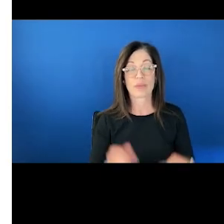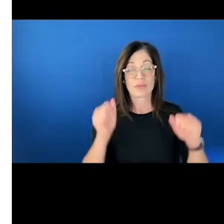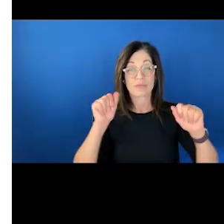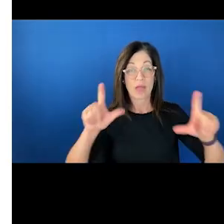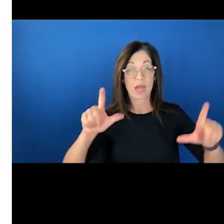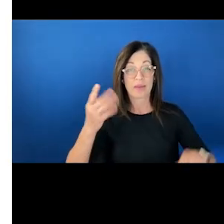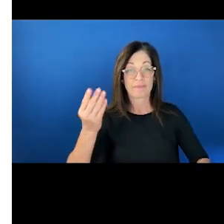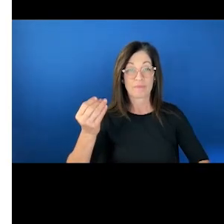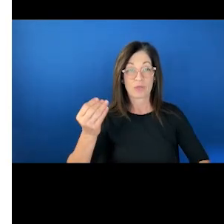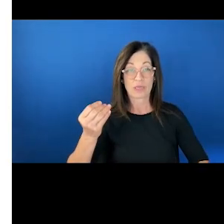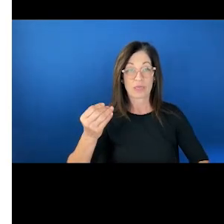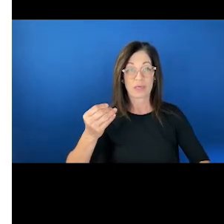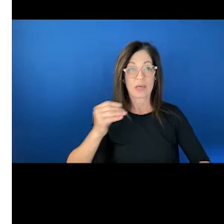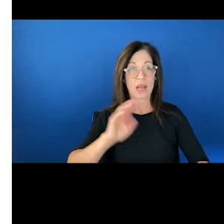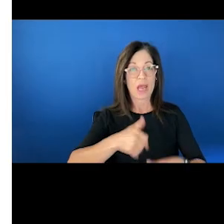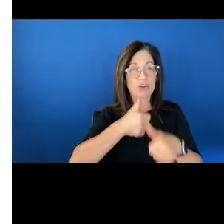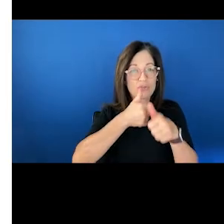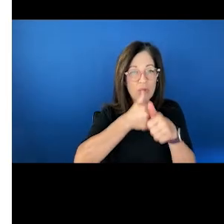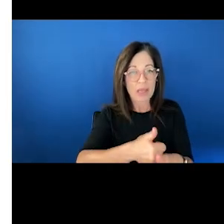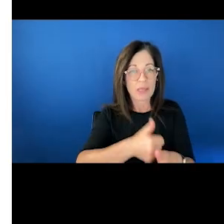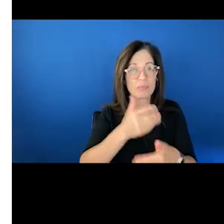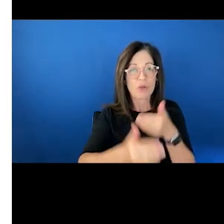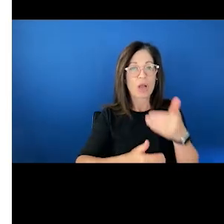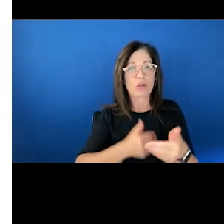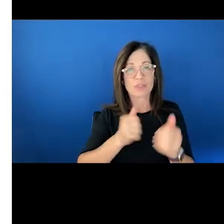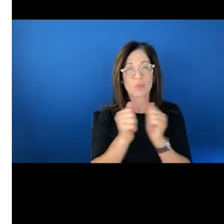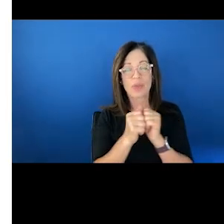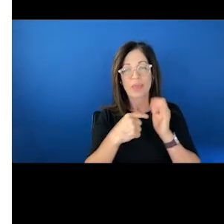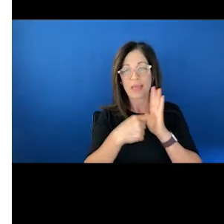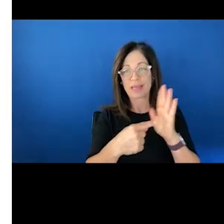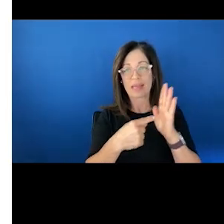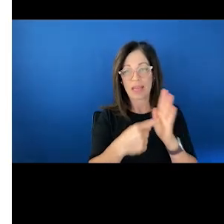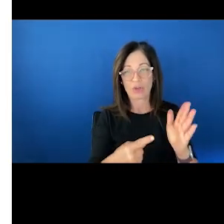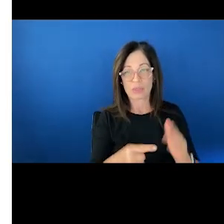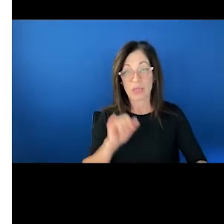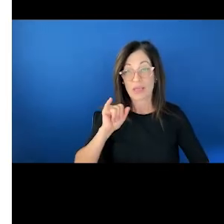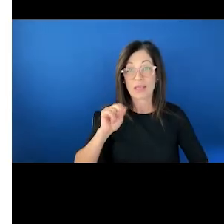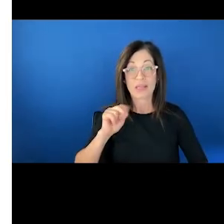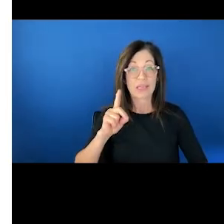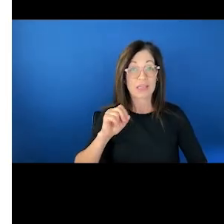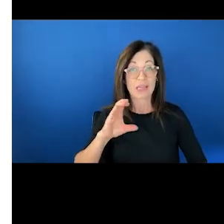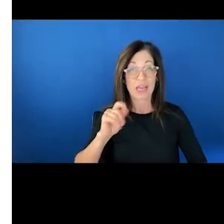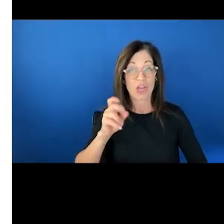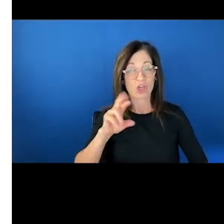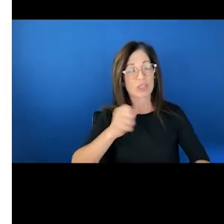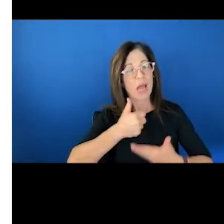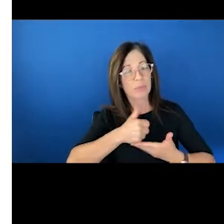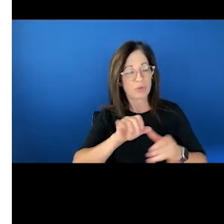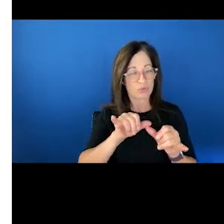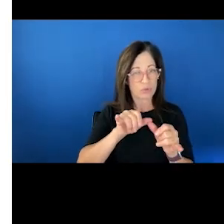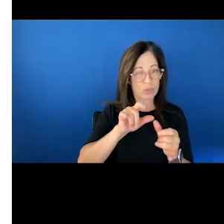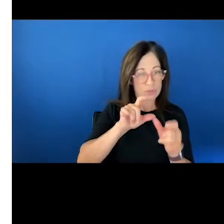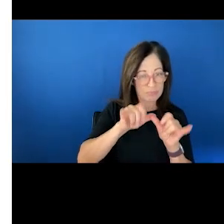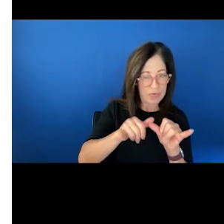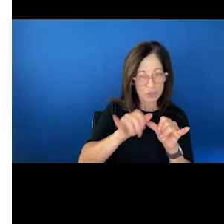Slide 14, tracking progress and indicators. Indicators help you measure change over time.